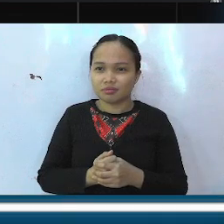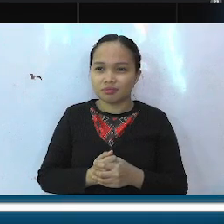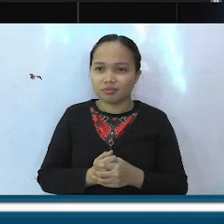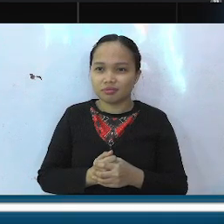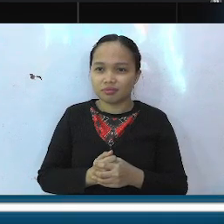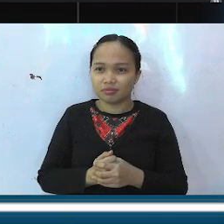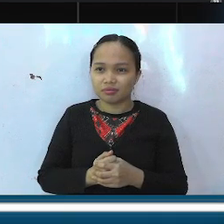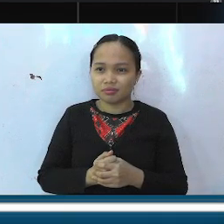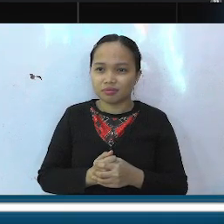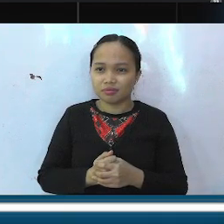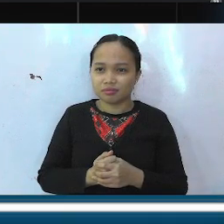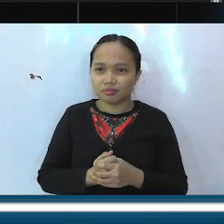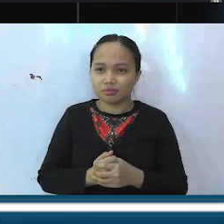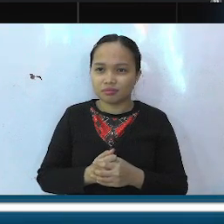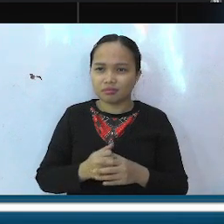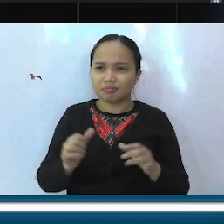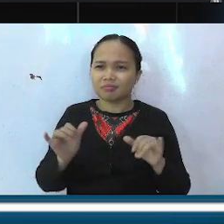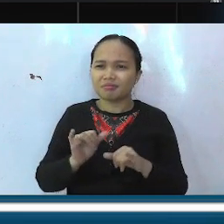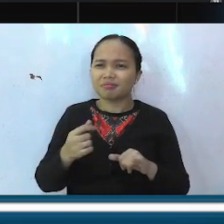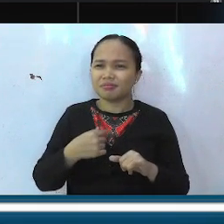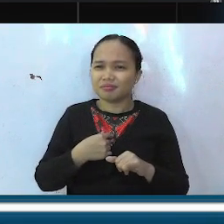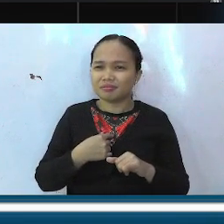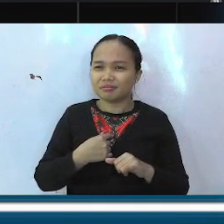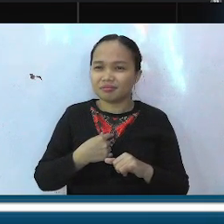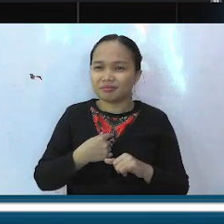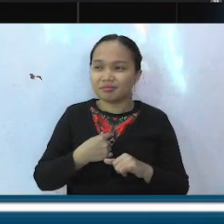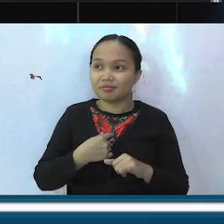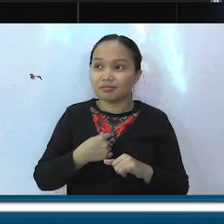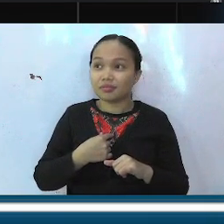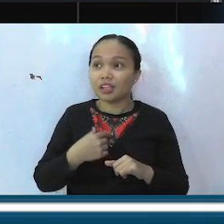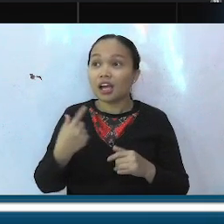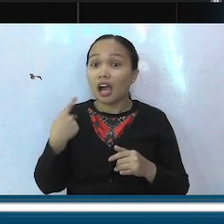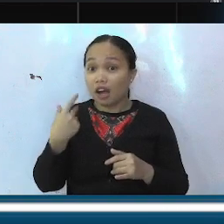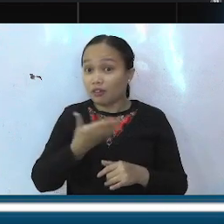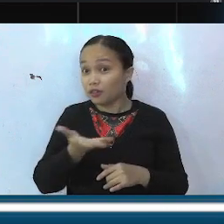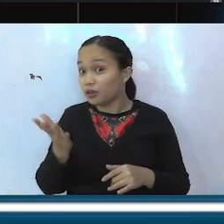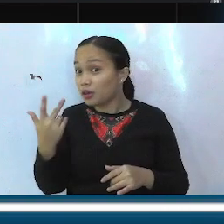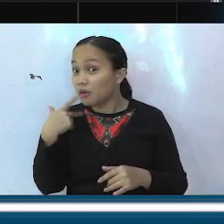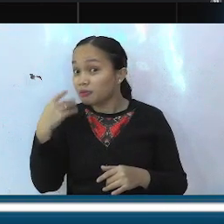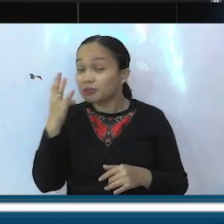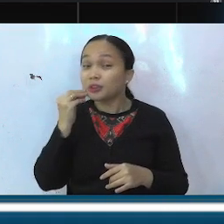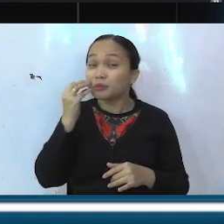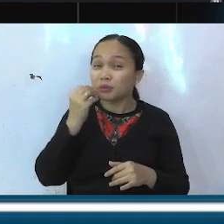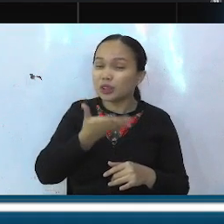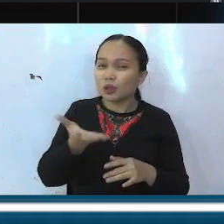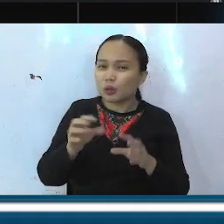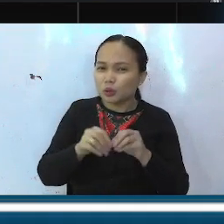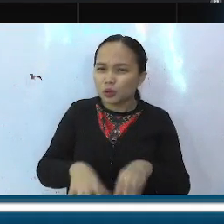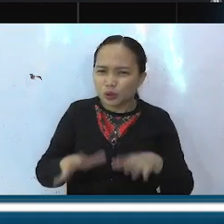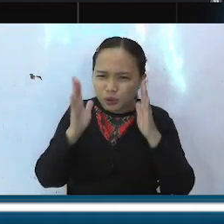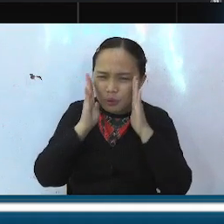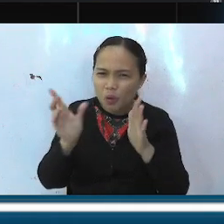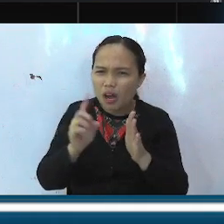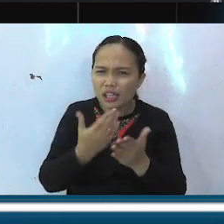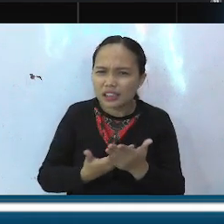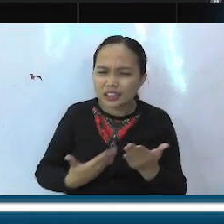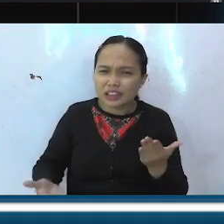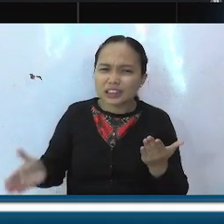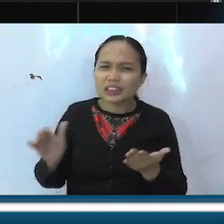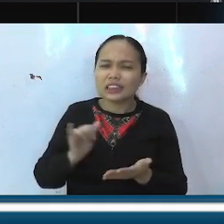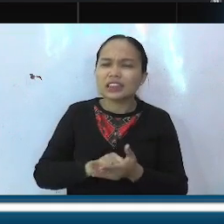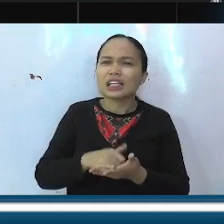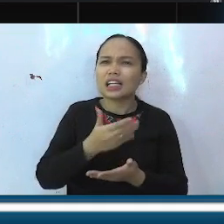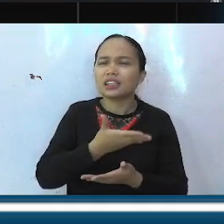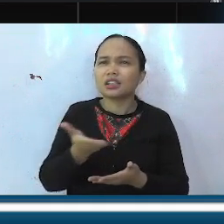I felt like I have, but I don't know. If you haven't been sidetracked, what are some things in your life you think that has helped